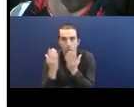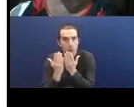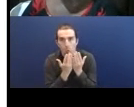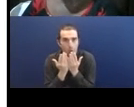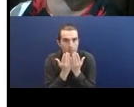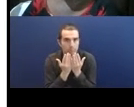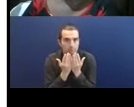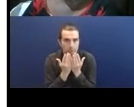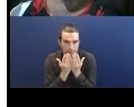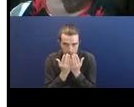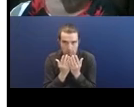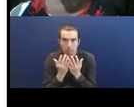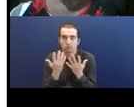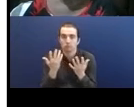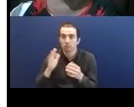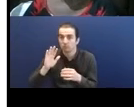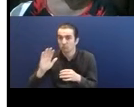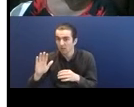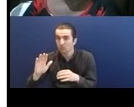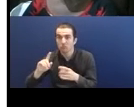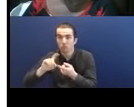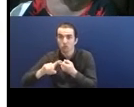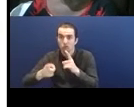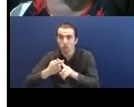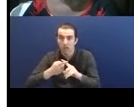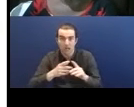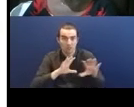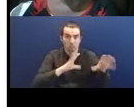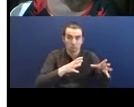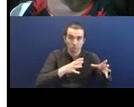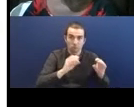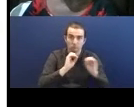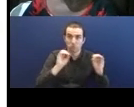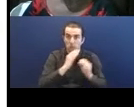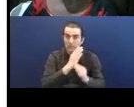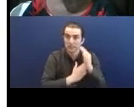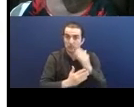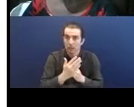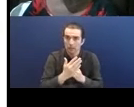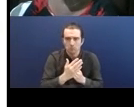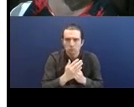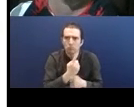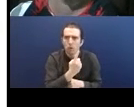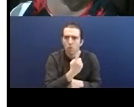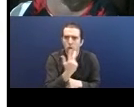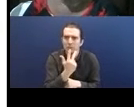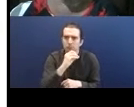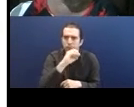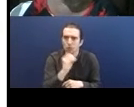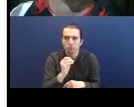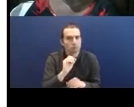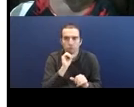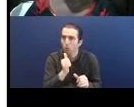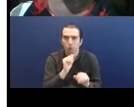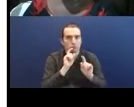effective way to give all children a fair chance to go to school, learn, and develop the skills